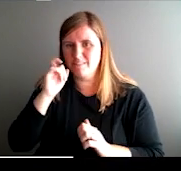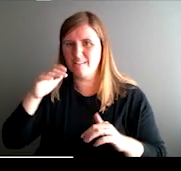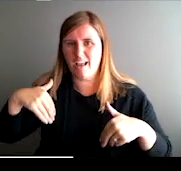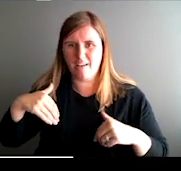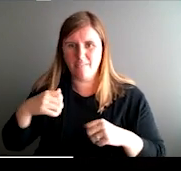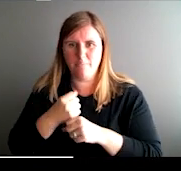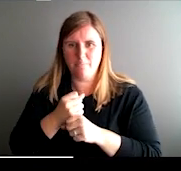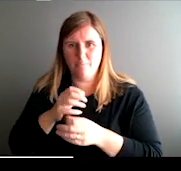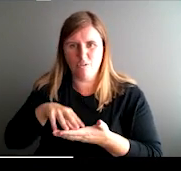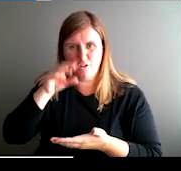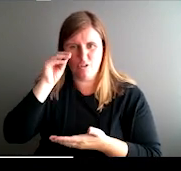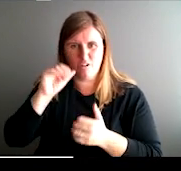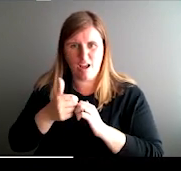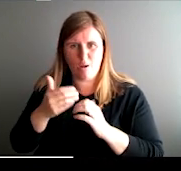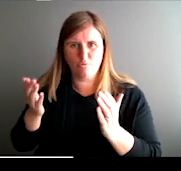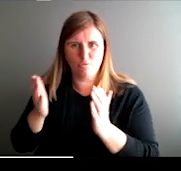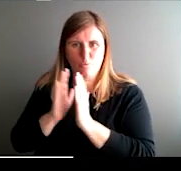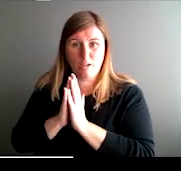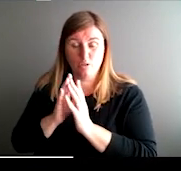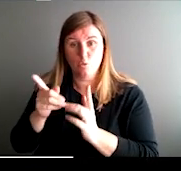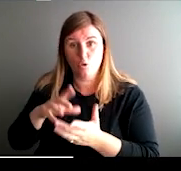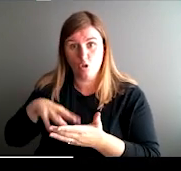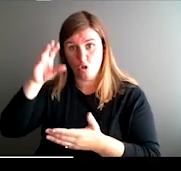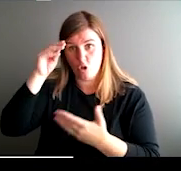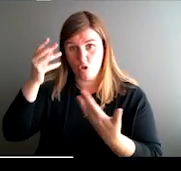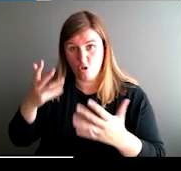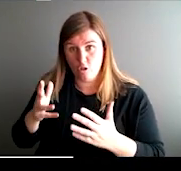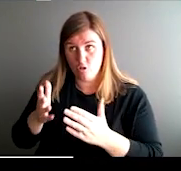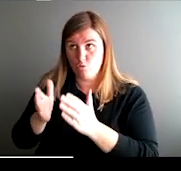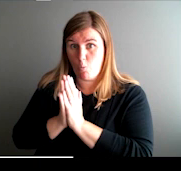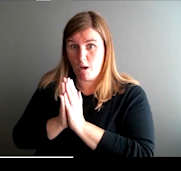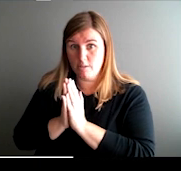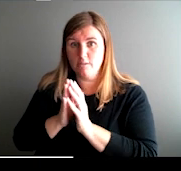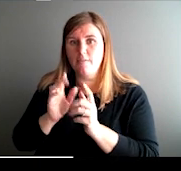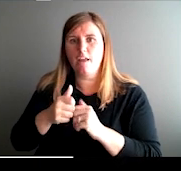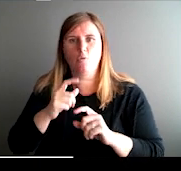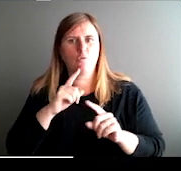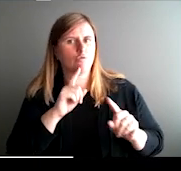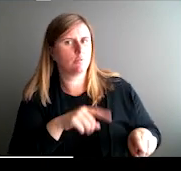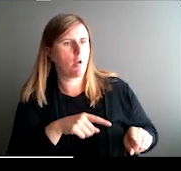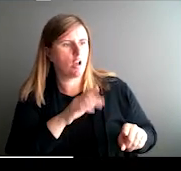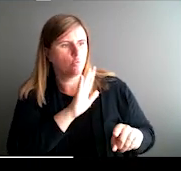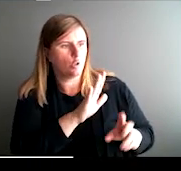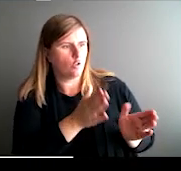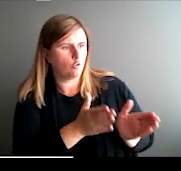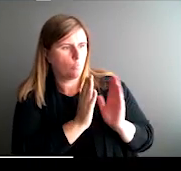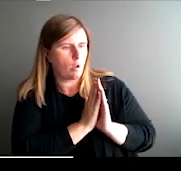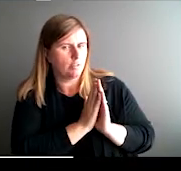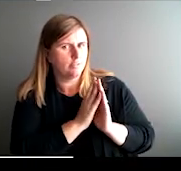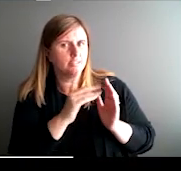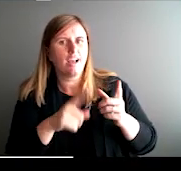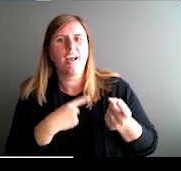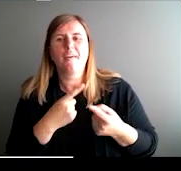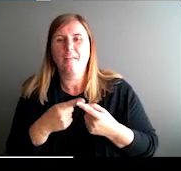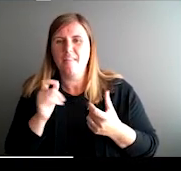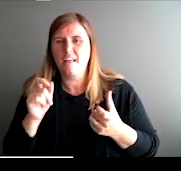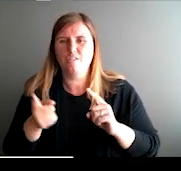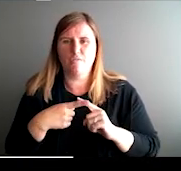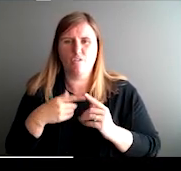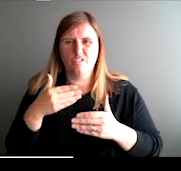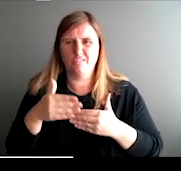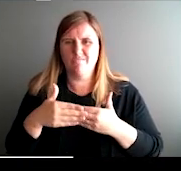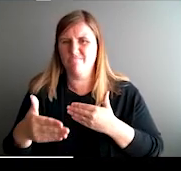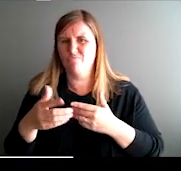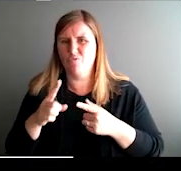yet. Once you learn to make requests, you can then learn to respond to other people's requests. And that is the first step